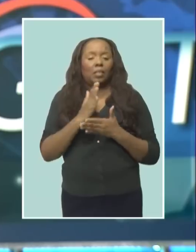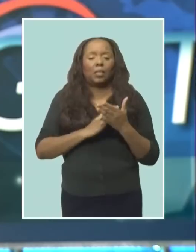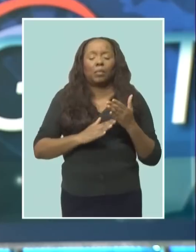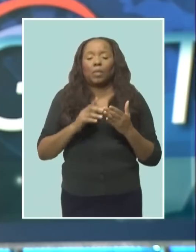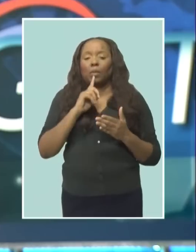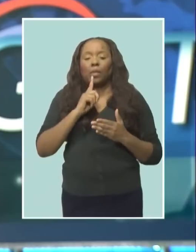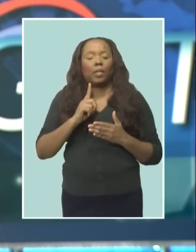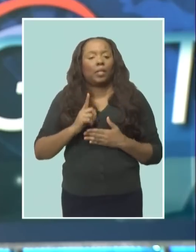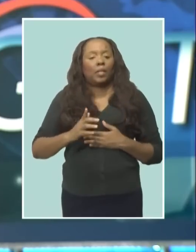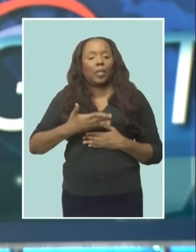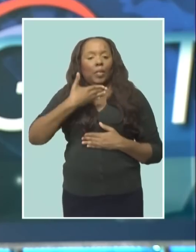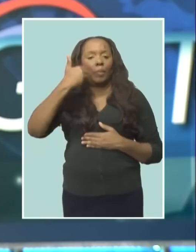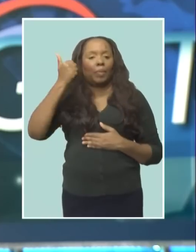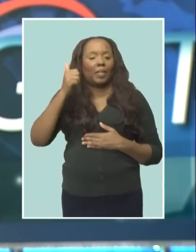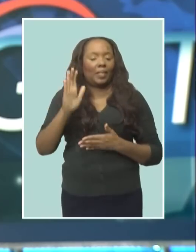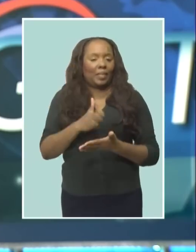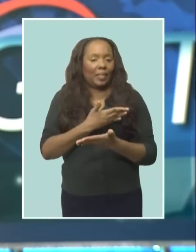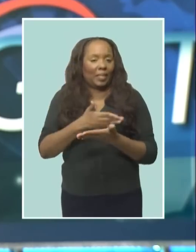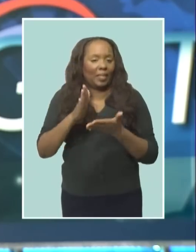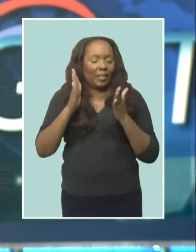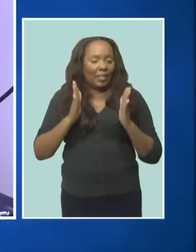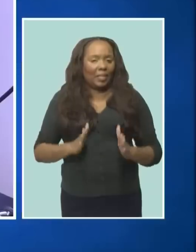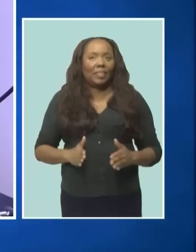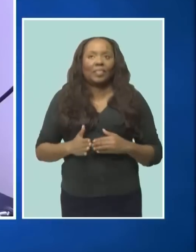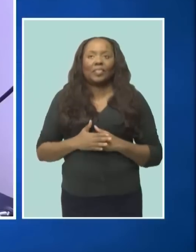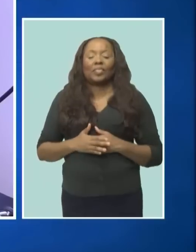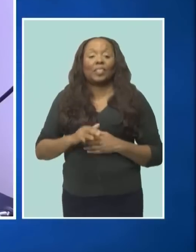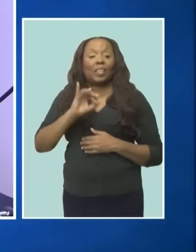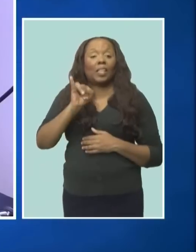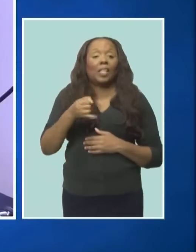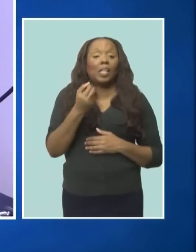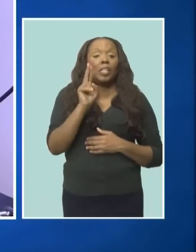Barbados' finest entertainers. John King,